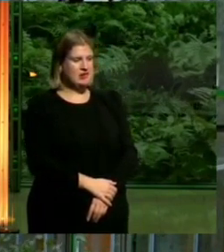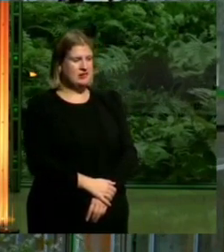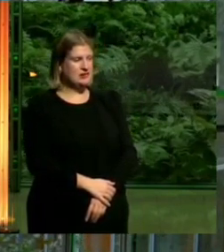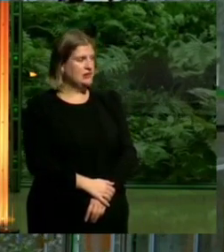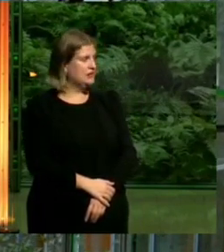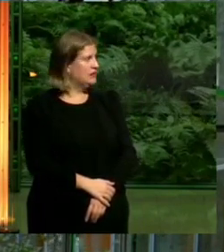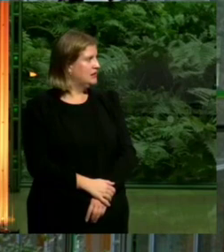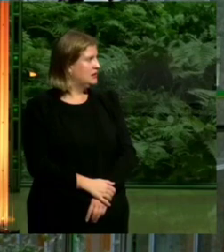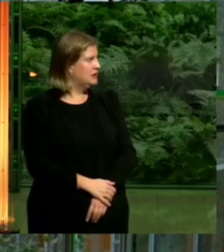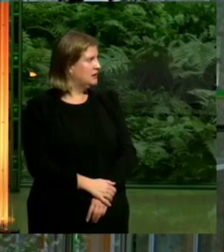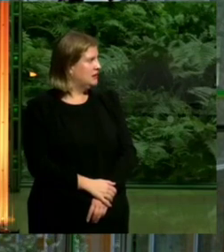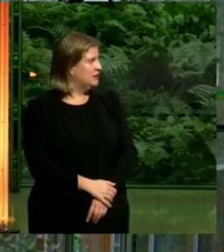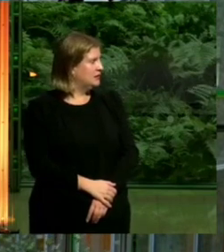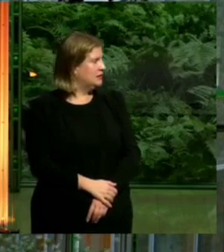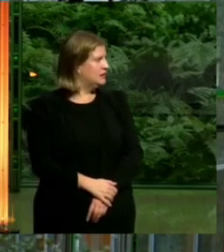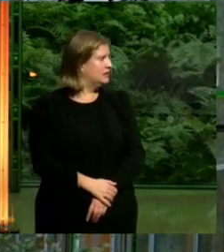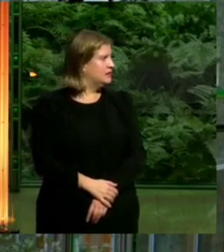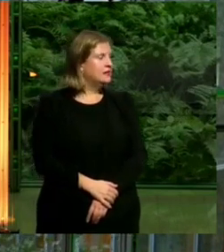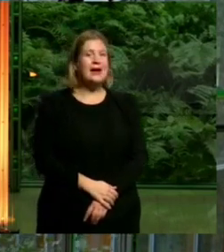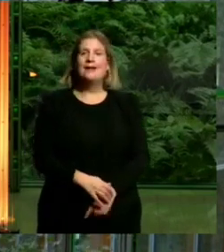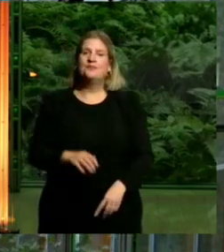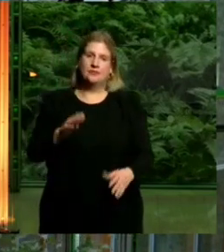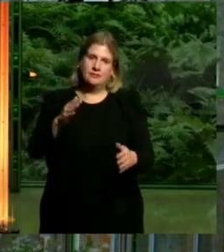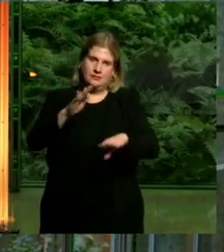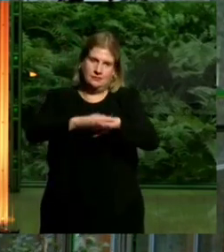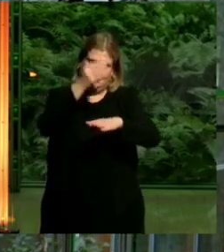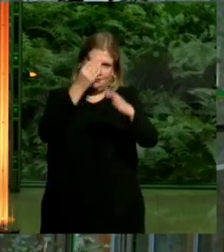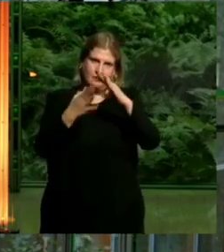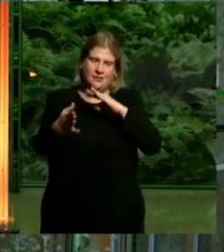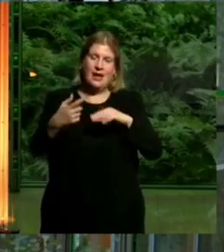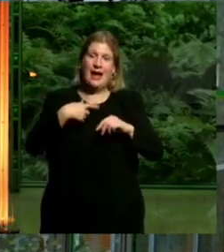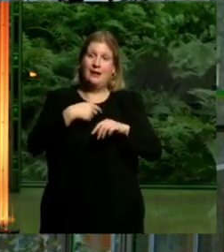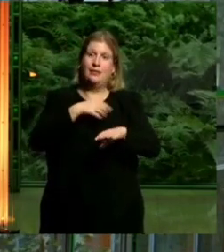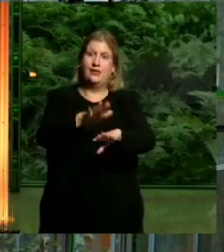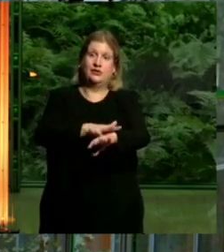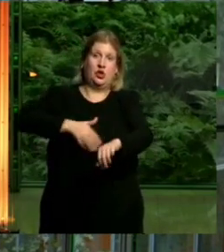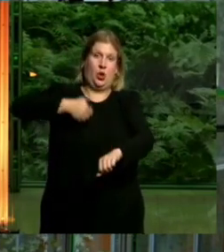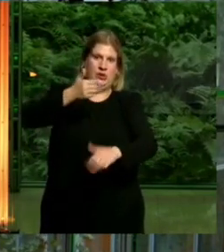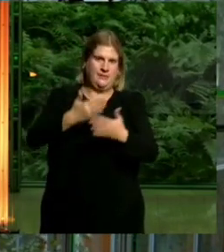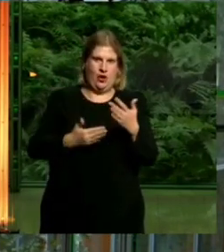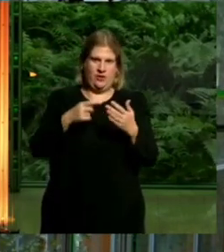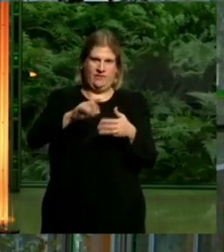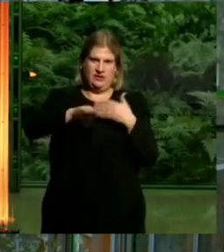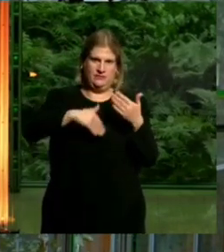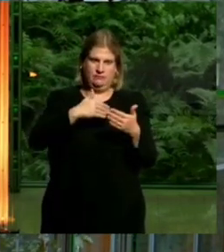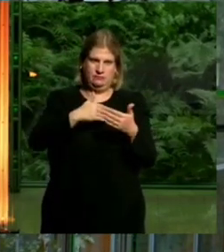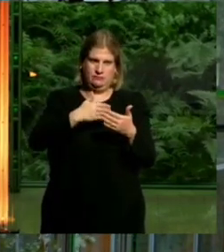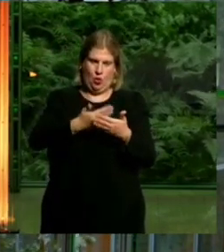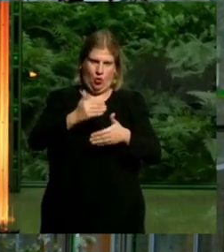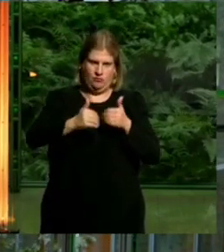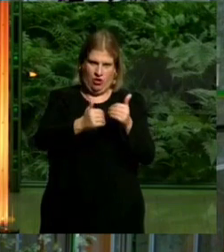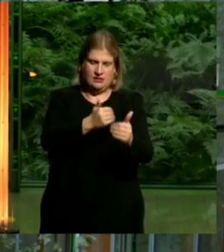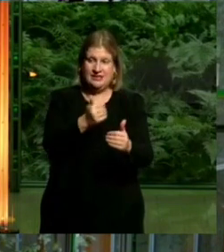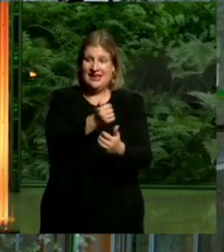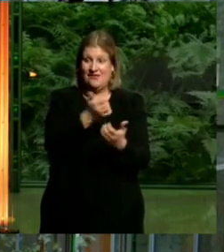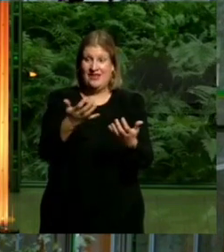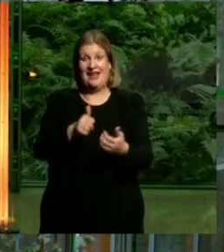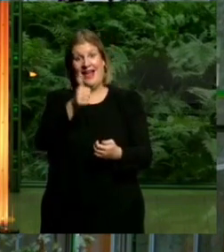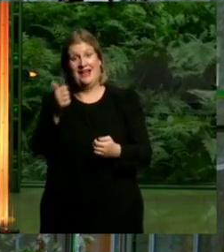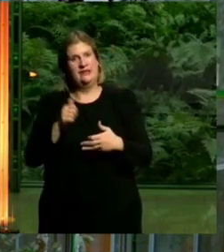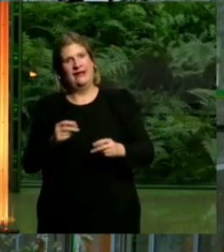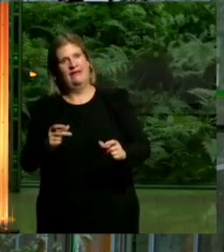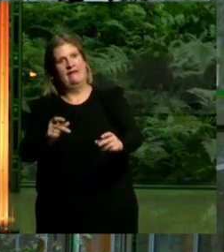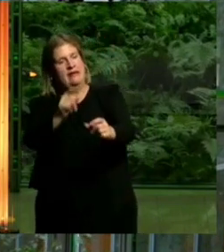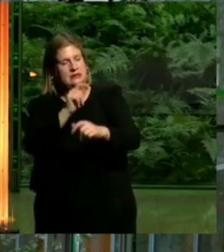I'm the slowest thing in this whole process, right? Me typing, it's like everything else happens pretty fast.